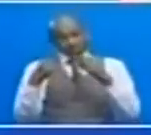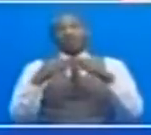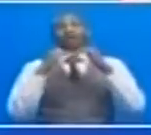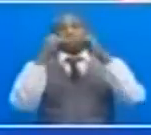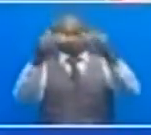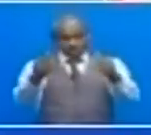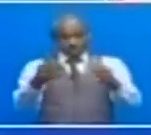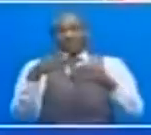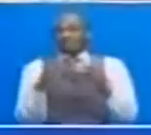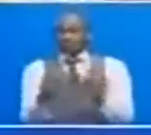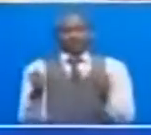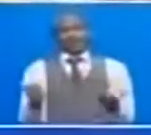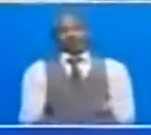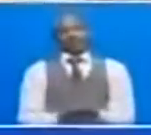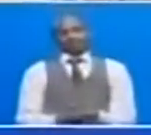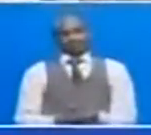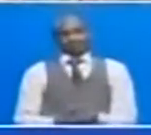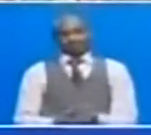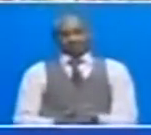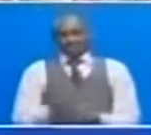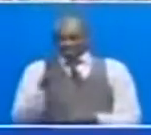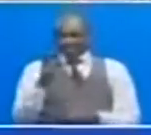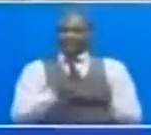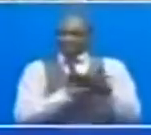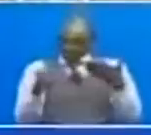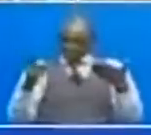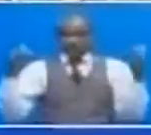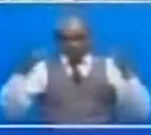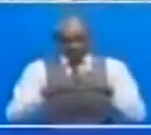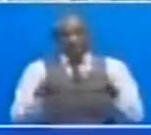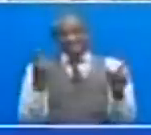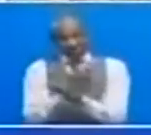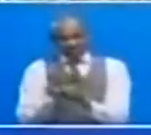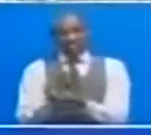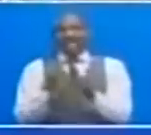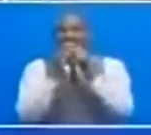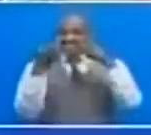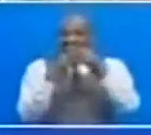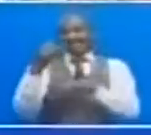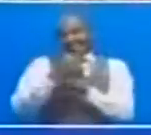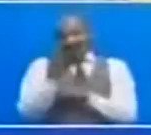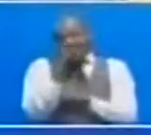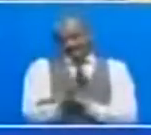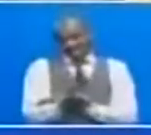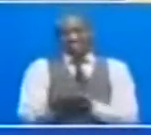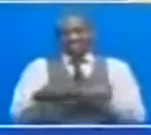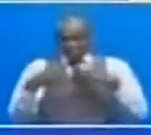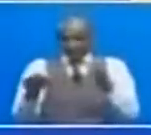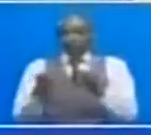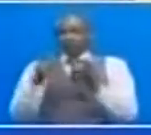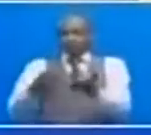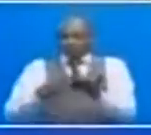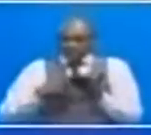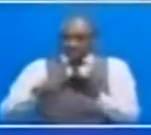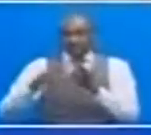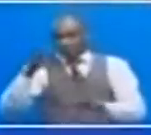a conflict resolved. The week-long conference involving legislators from the 18 countries provides a platform to discuss